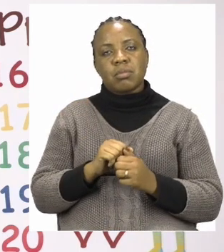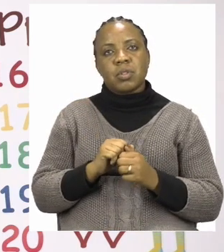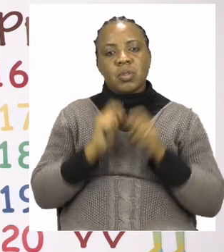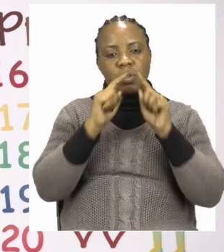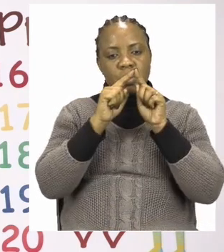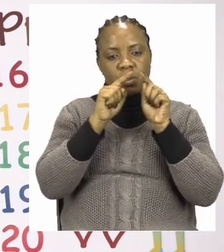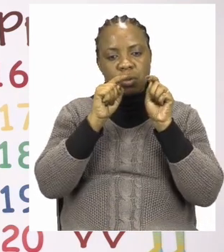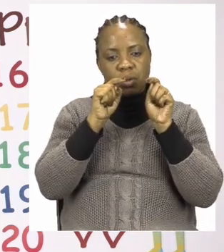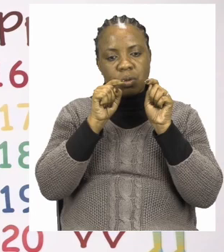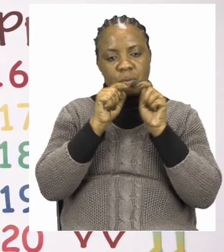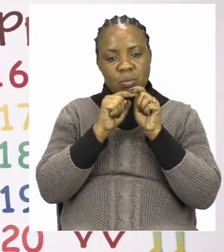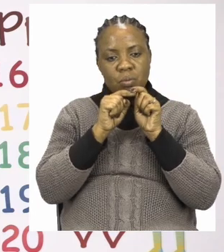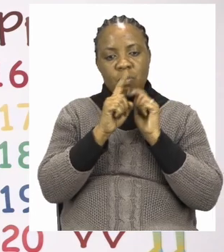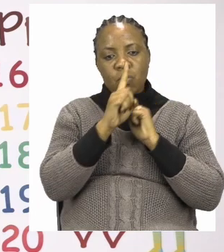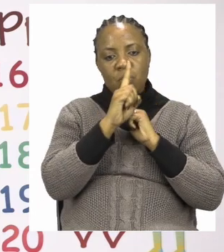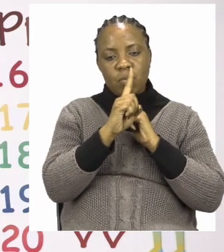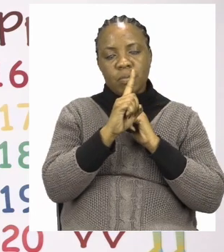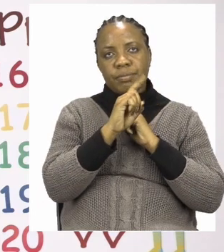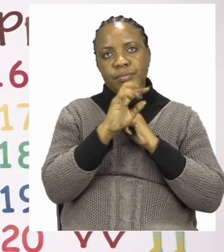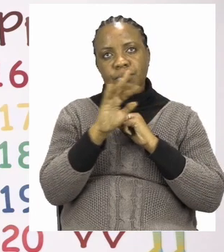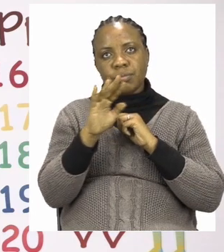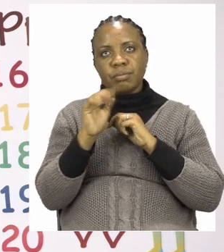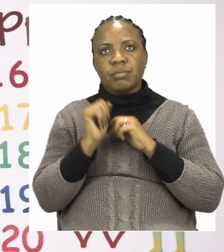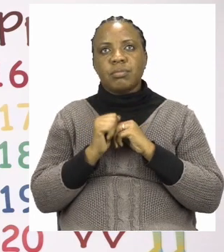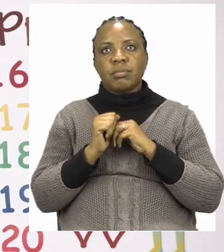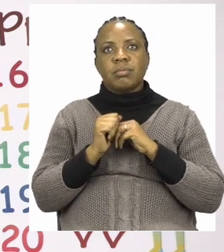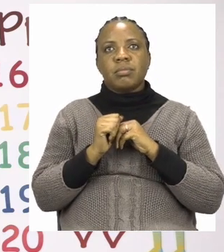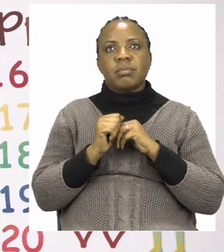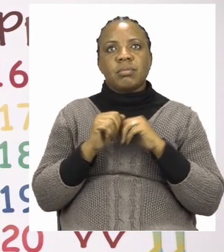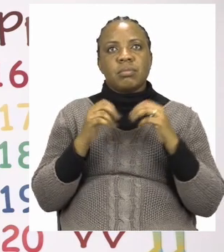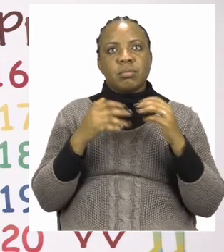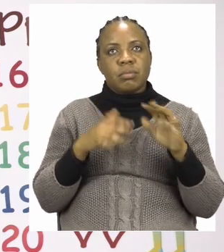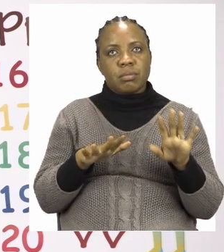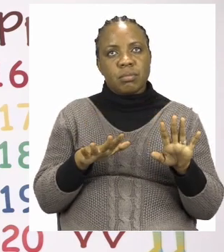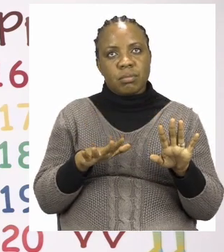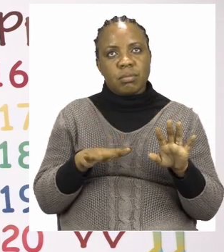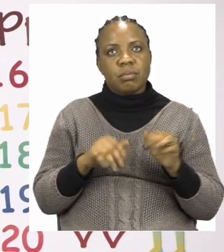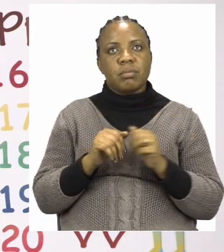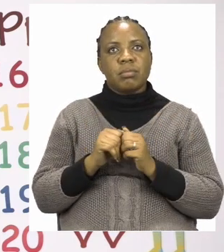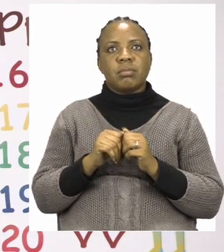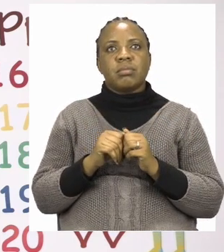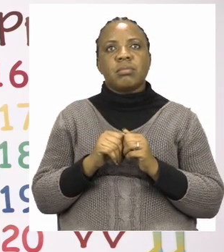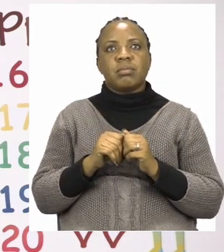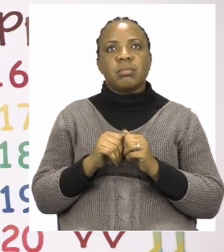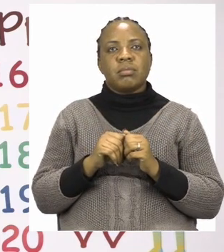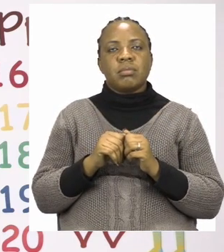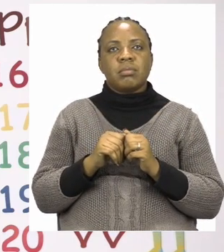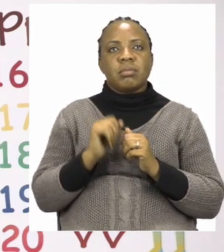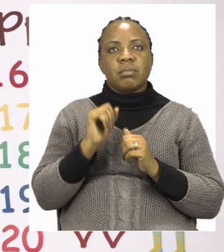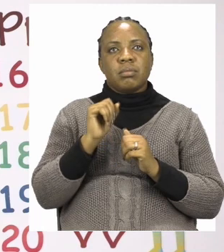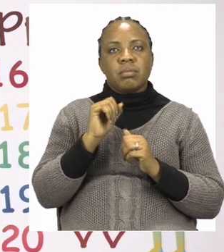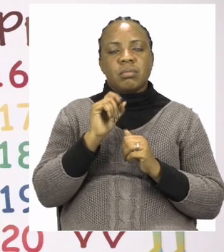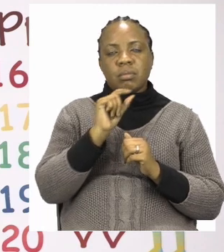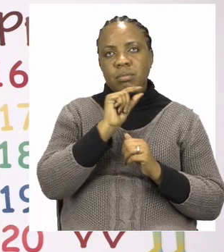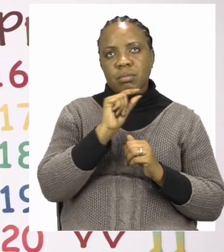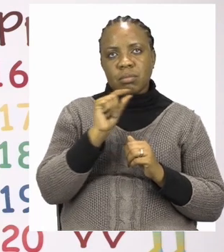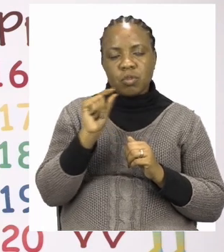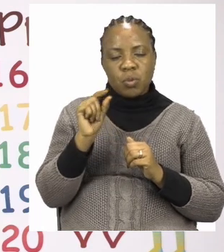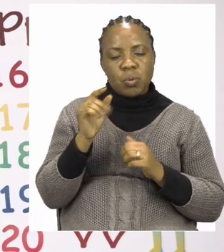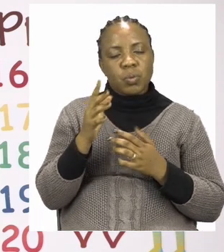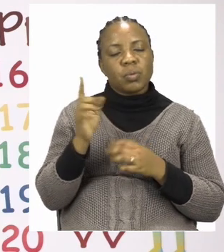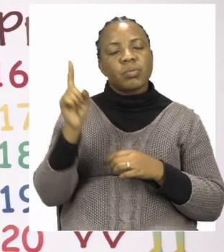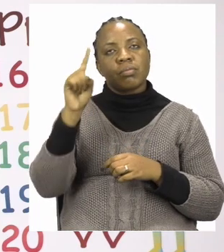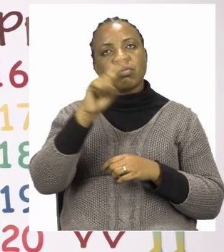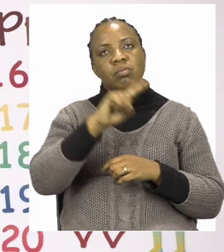letter. So when you are done filling in the words, or rather the days, you're